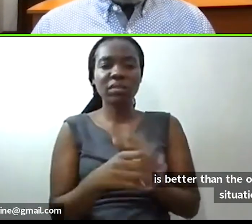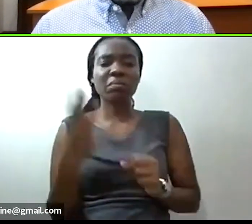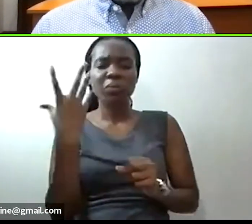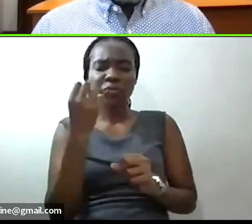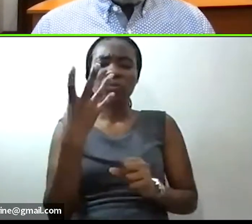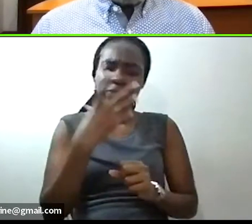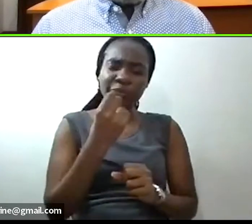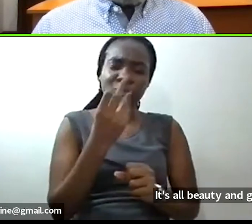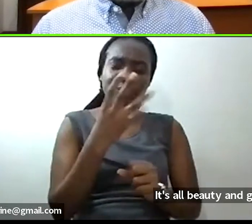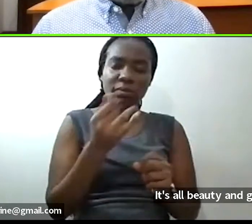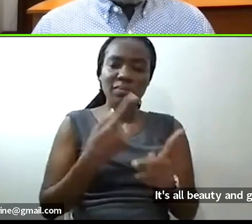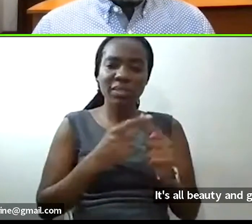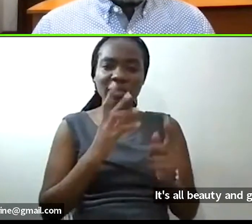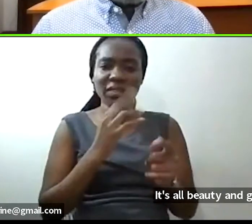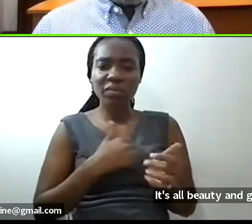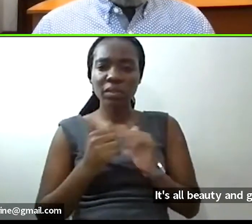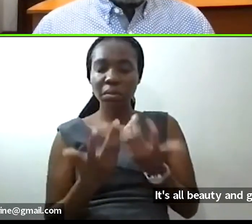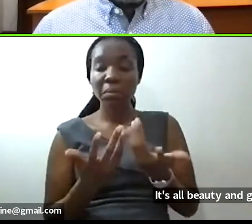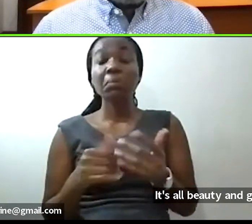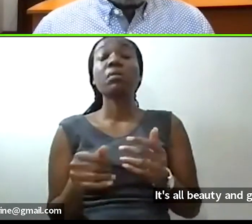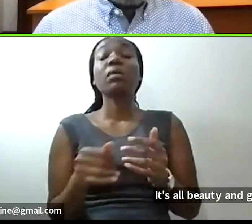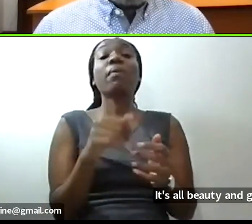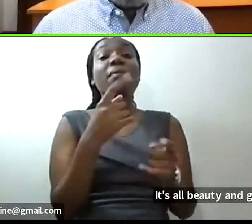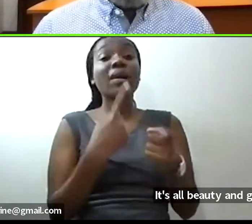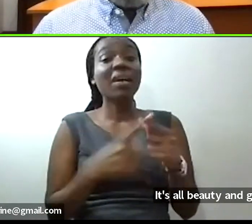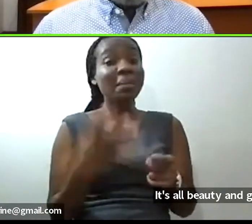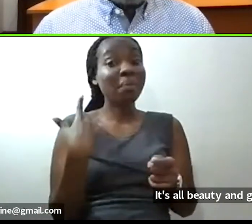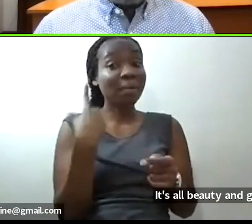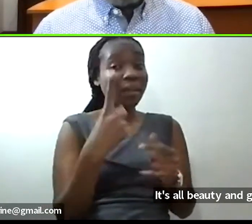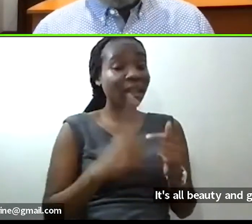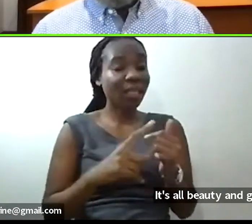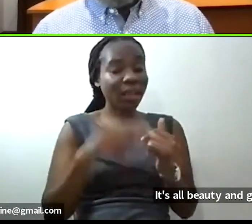The major one would be like the government collapsing.